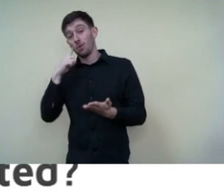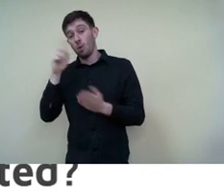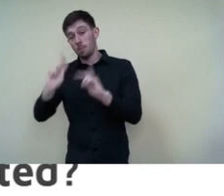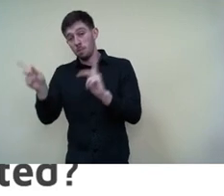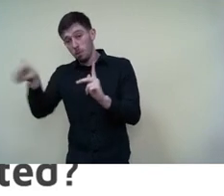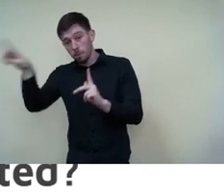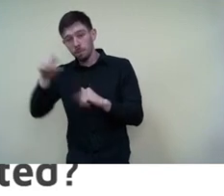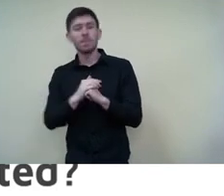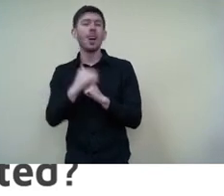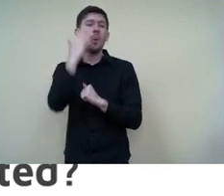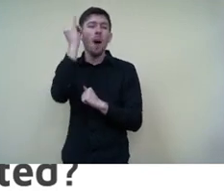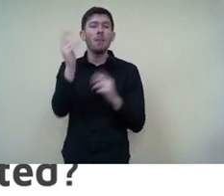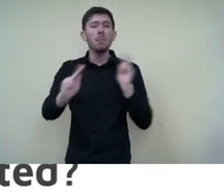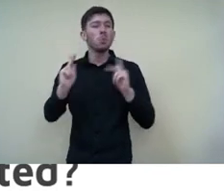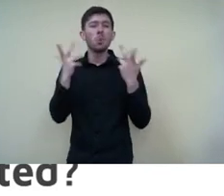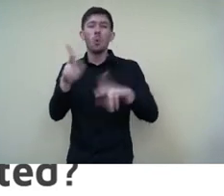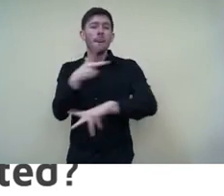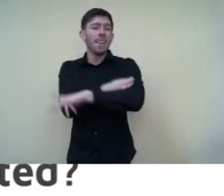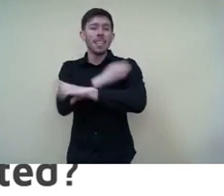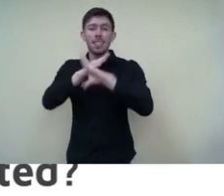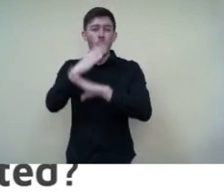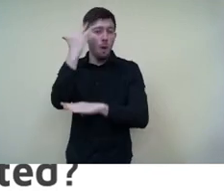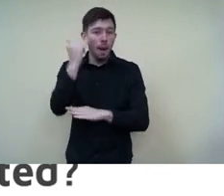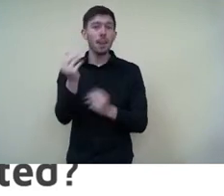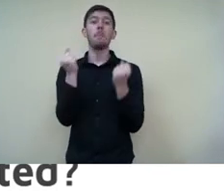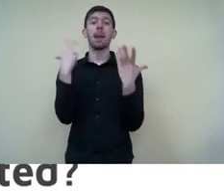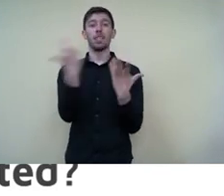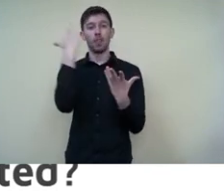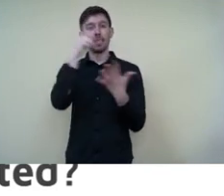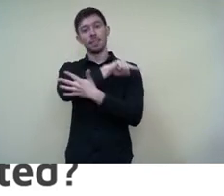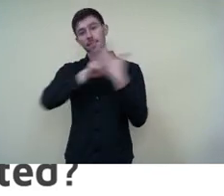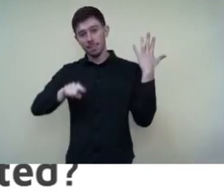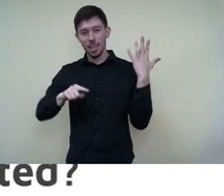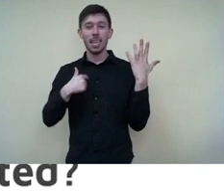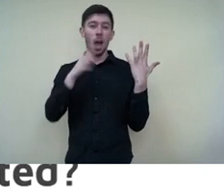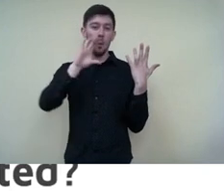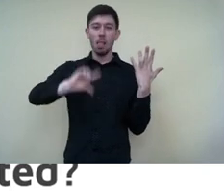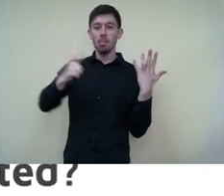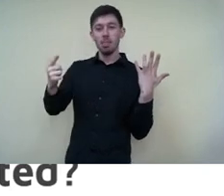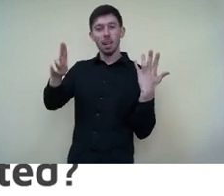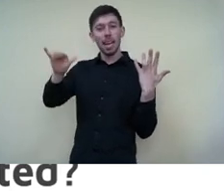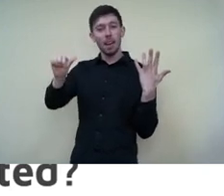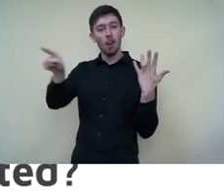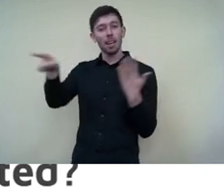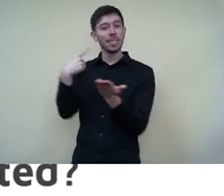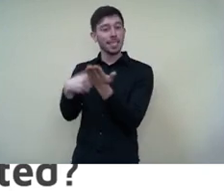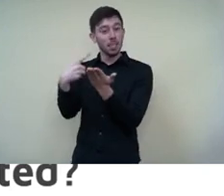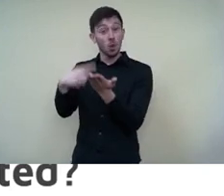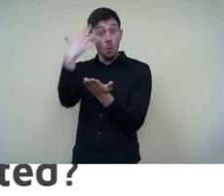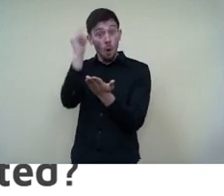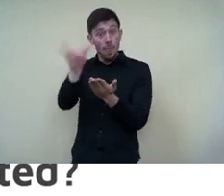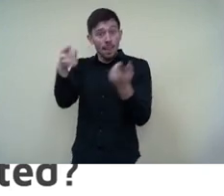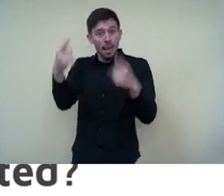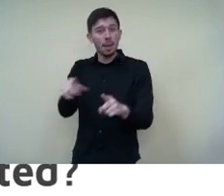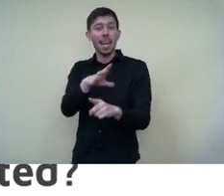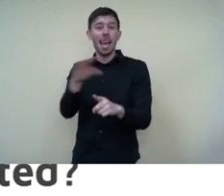vaccinated? Well, there are tons of reasons why. And I am going to hand it over to Naira to talk more about why vaccine hesitancy is happening and